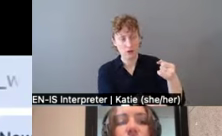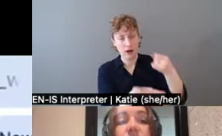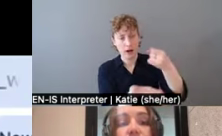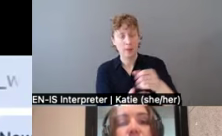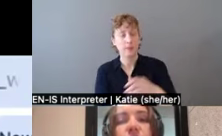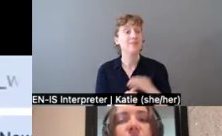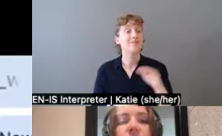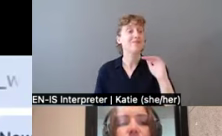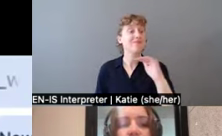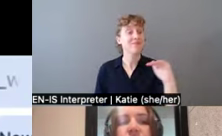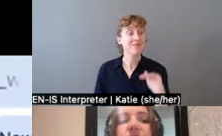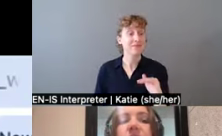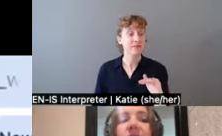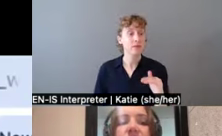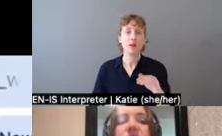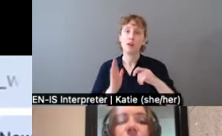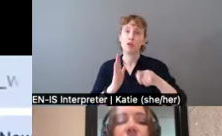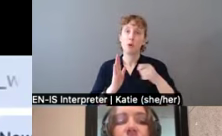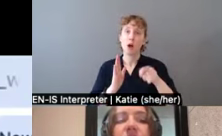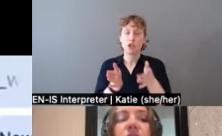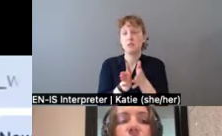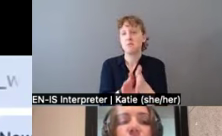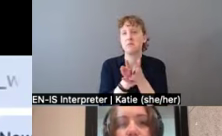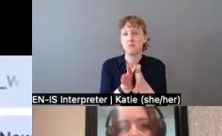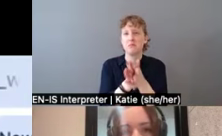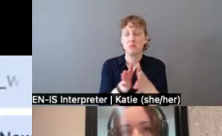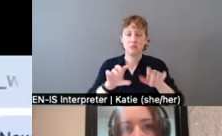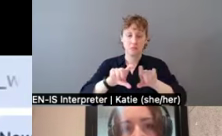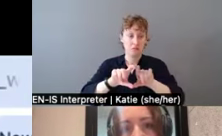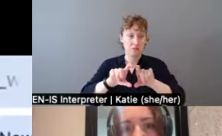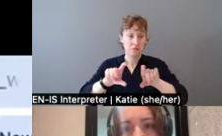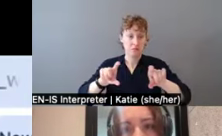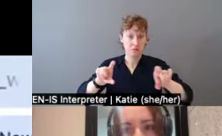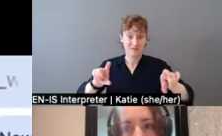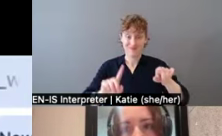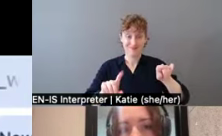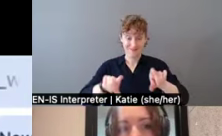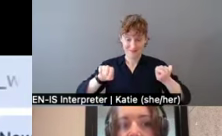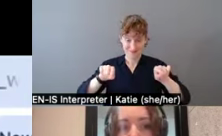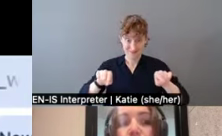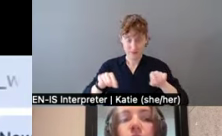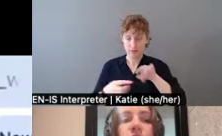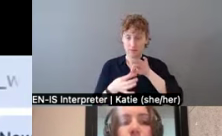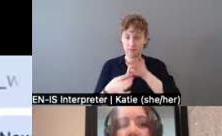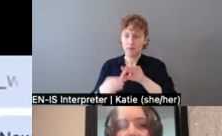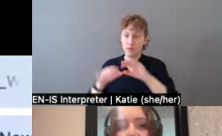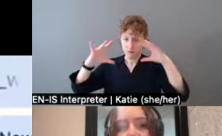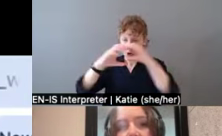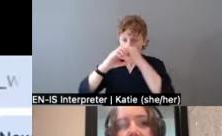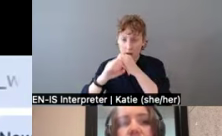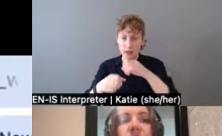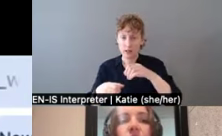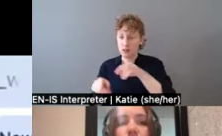into the description of the project, and this really relates to the focus areas that I was showing and explaining before. So policy